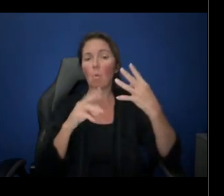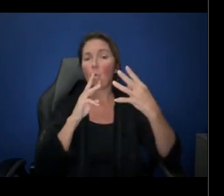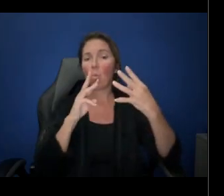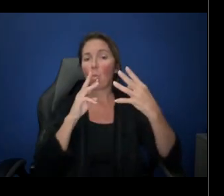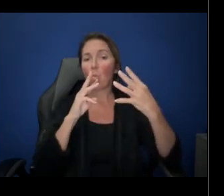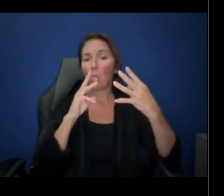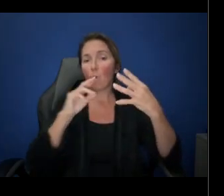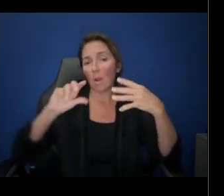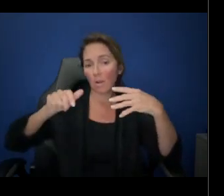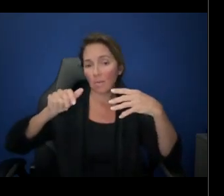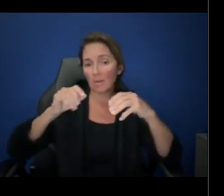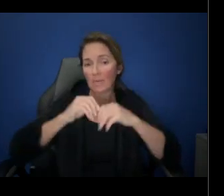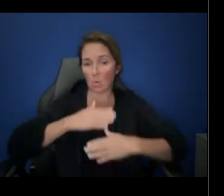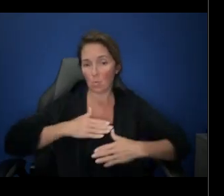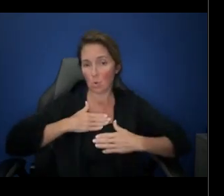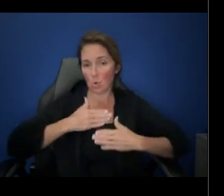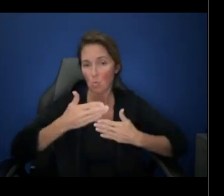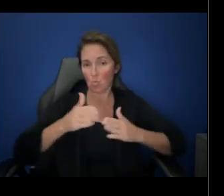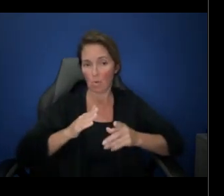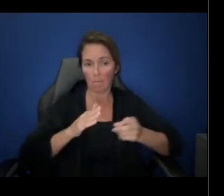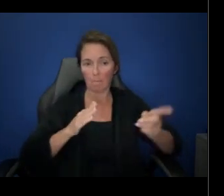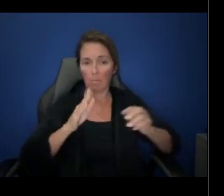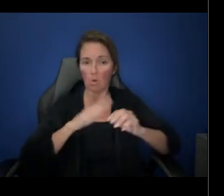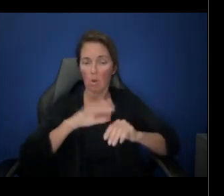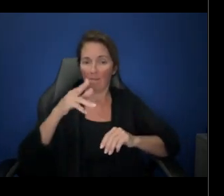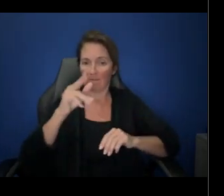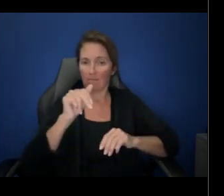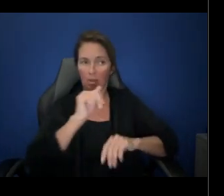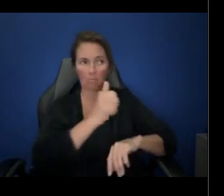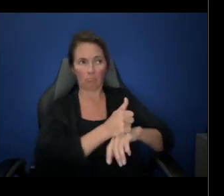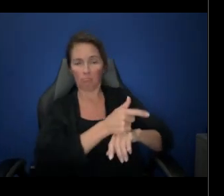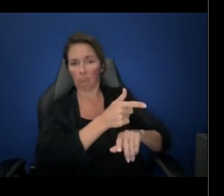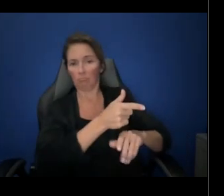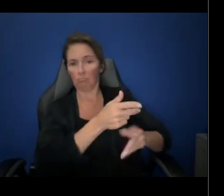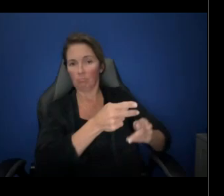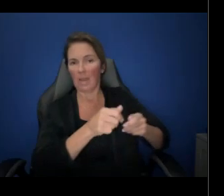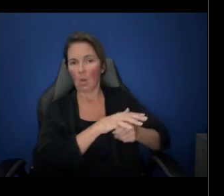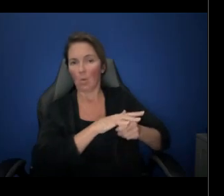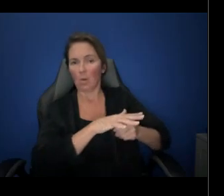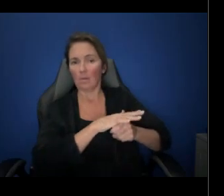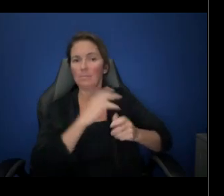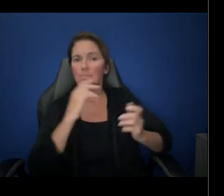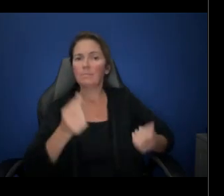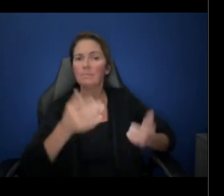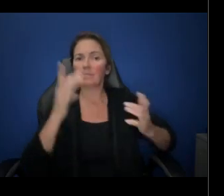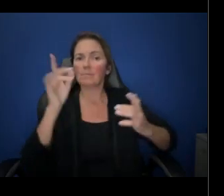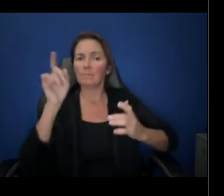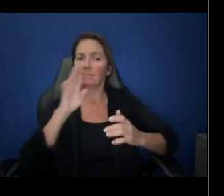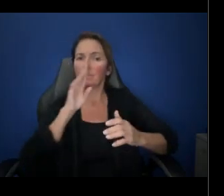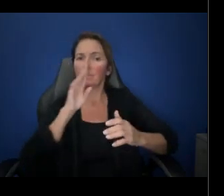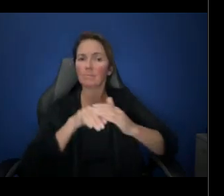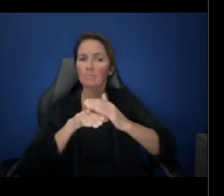in a recreation room on an FHA dwelling site. How many must be